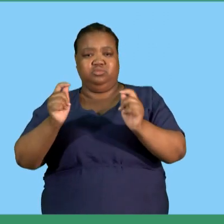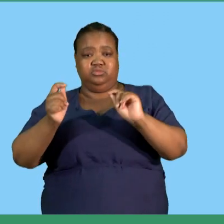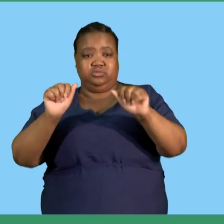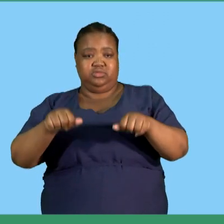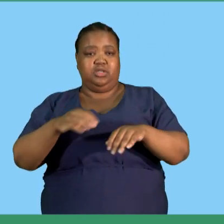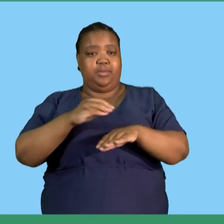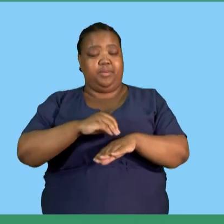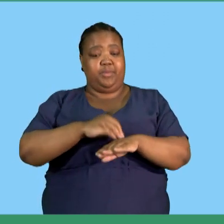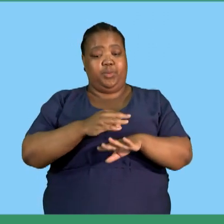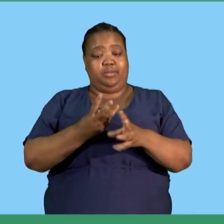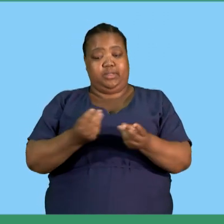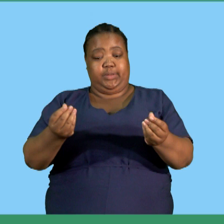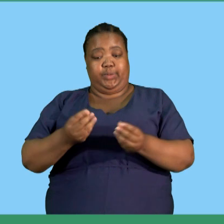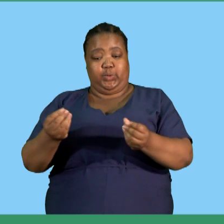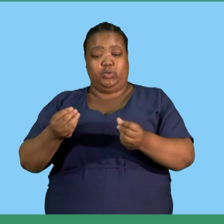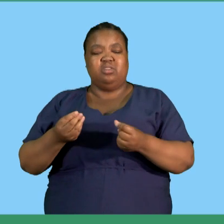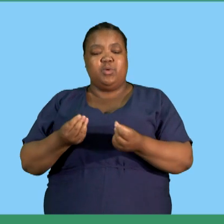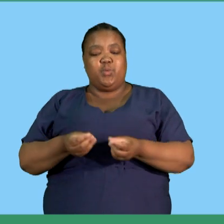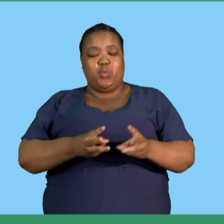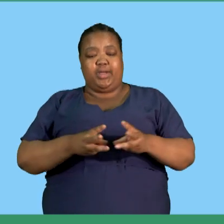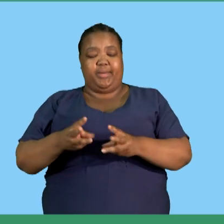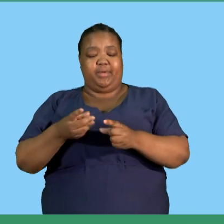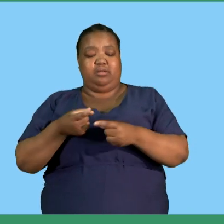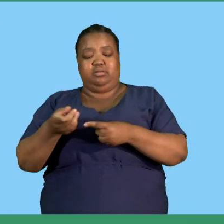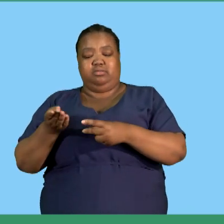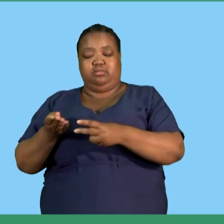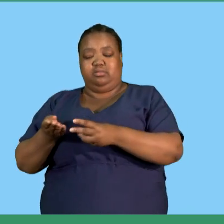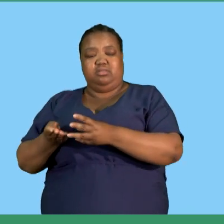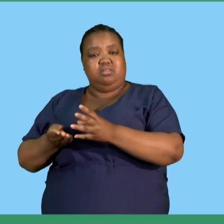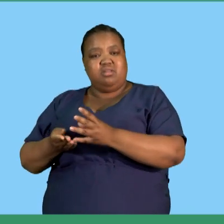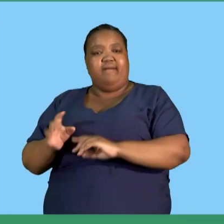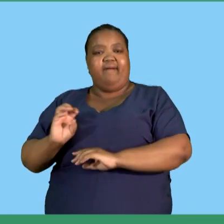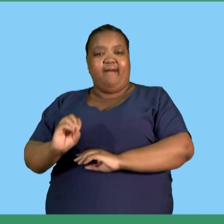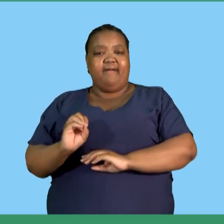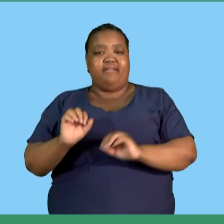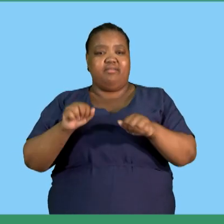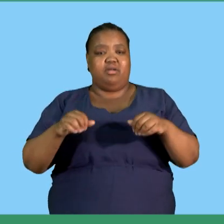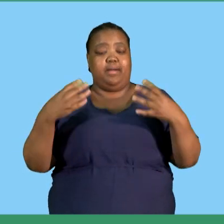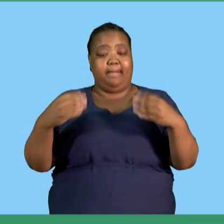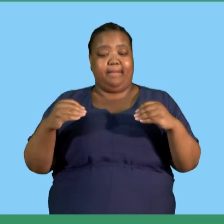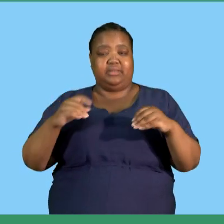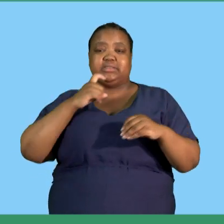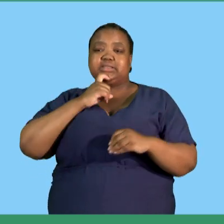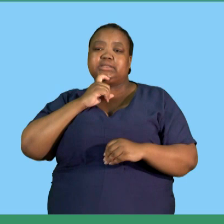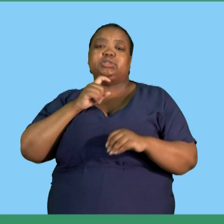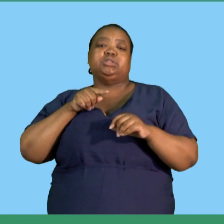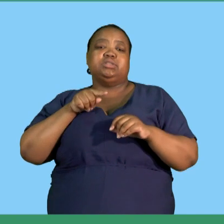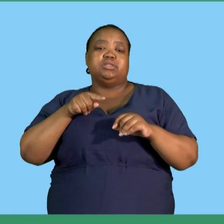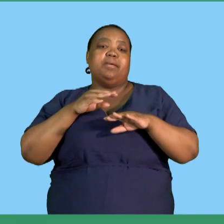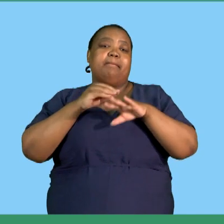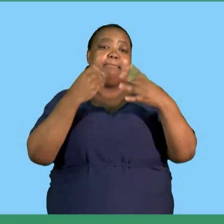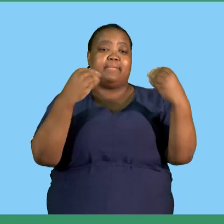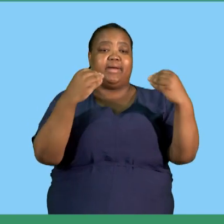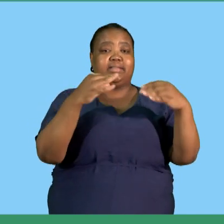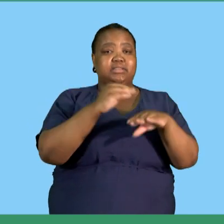techniques, problem solving techniques to be exact. We said these are various problem solving techniques which businesses use to